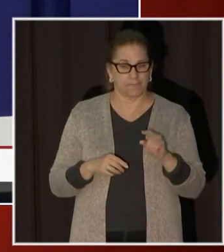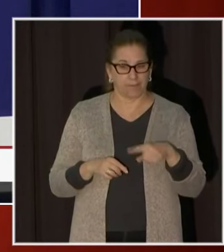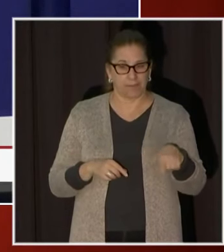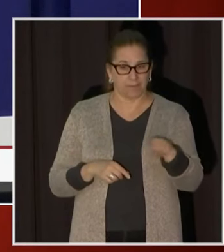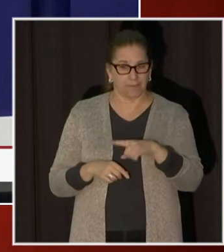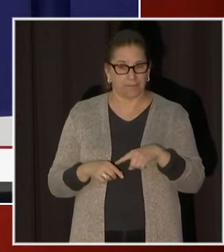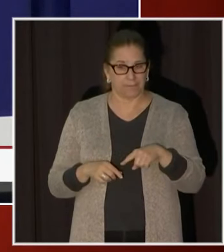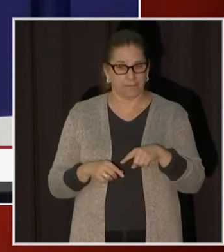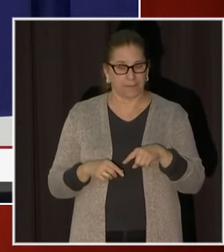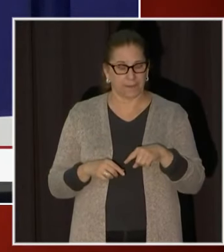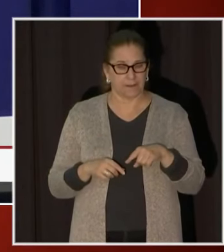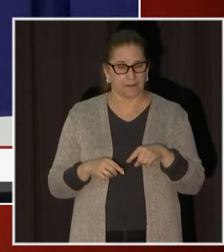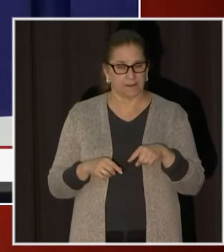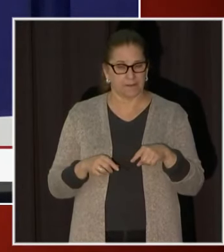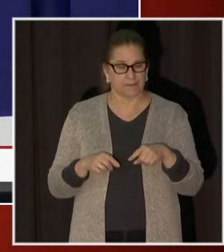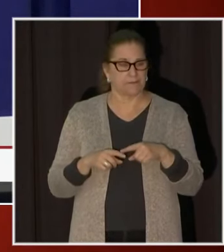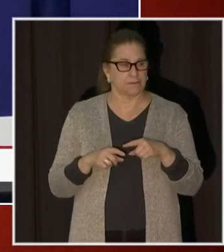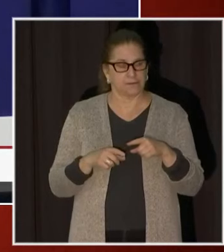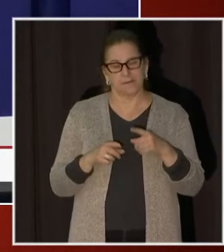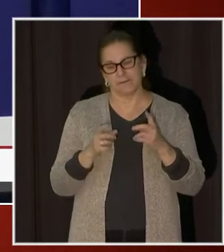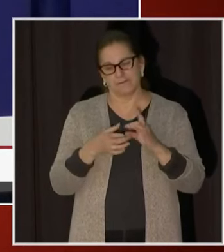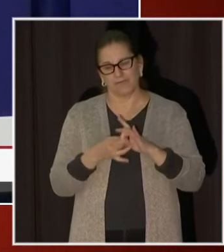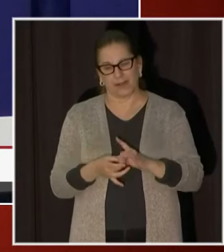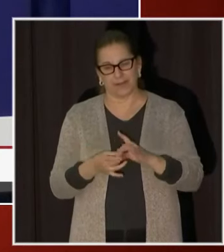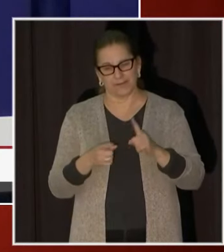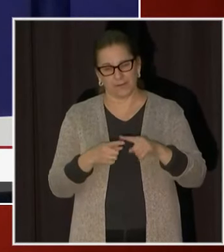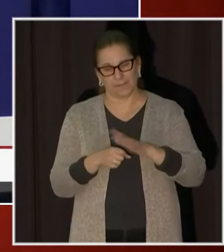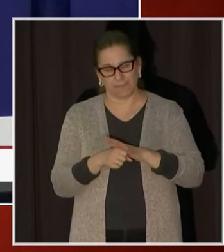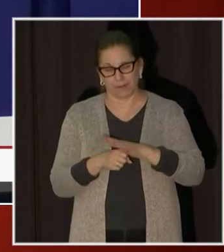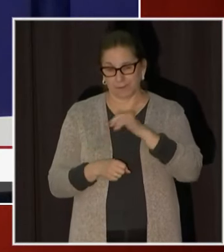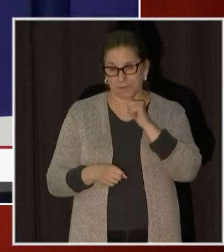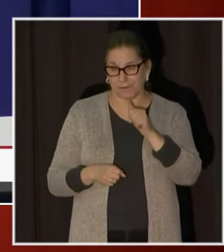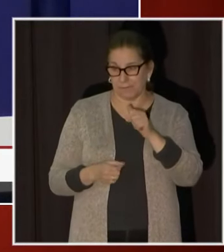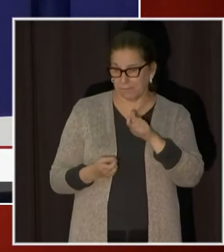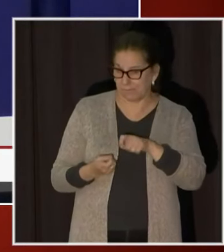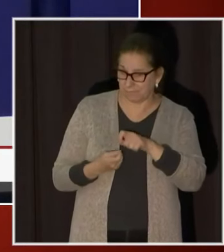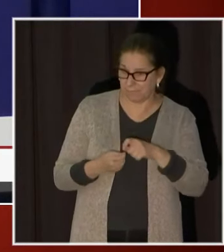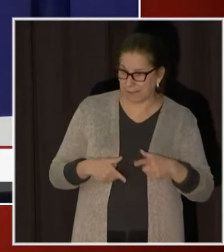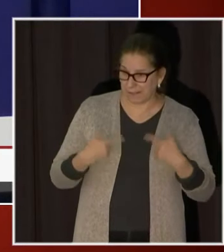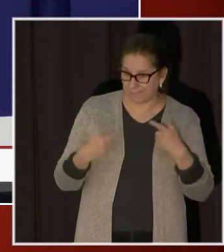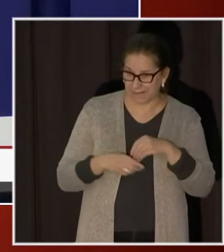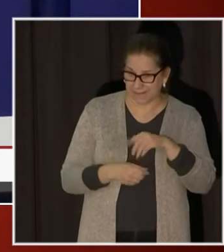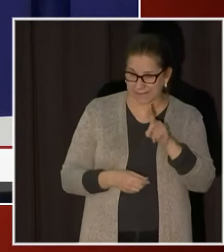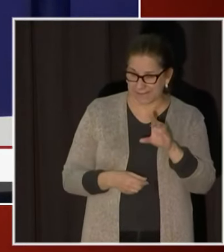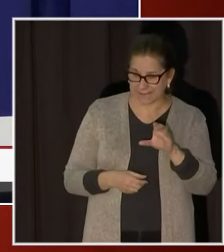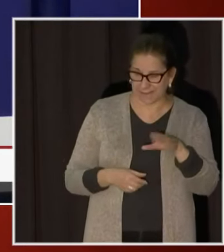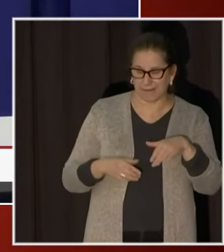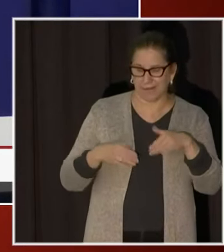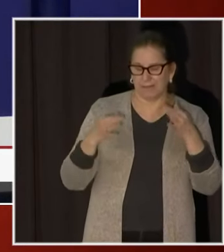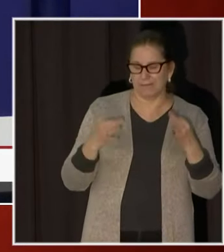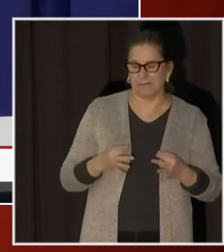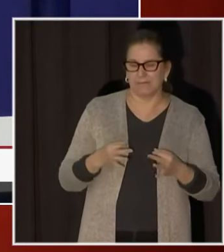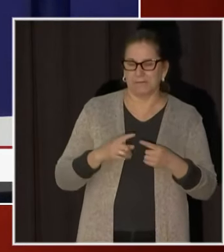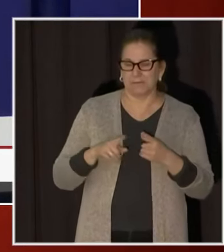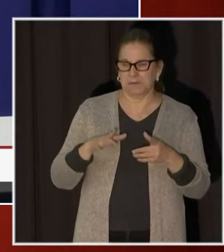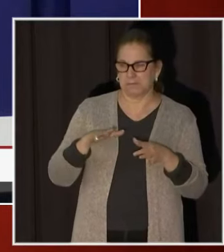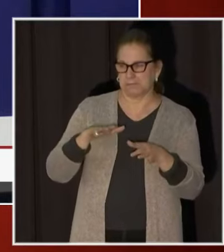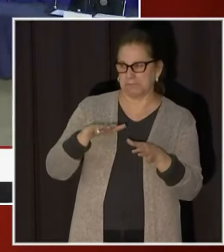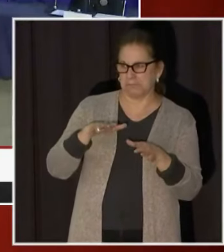to COVID-related care, we have yet to ascertain or determine. Thank you. So, ma'am,